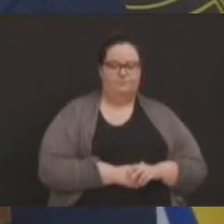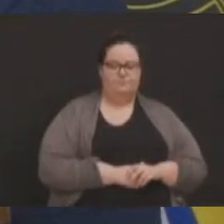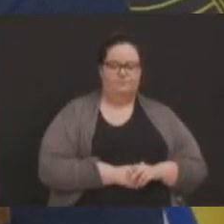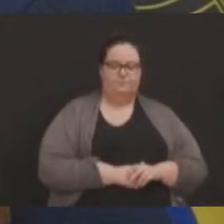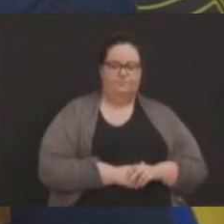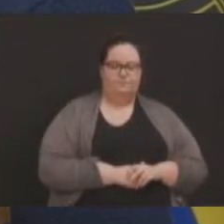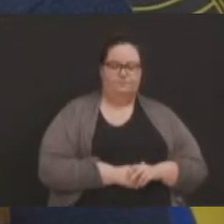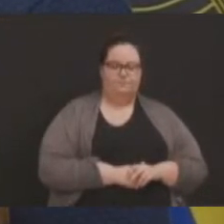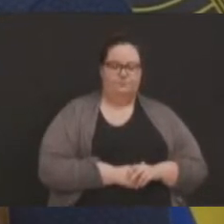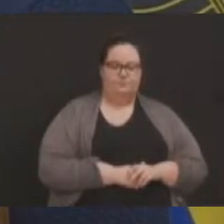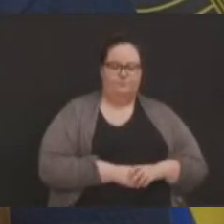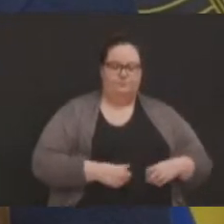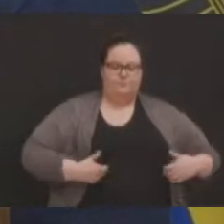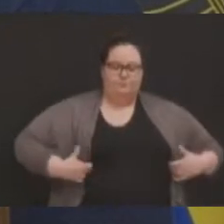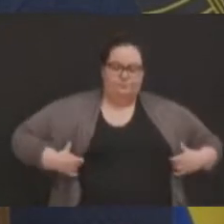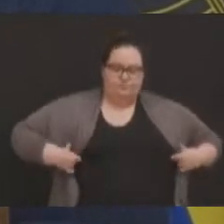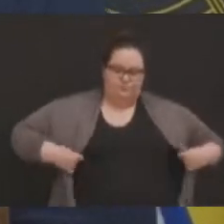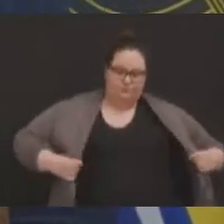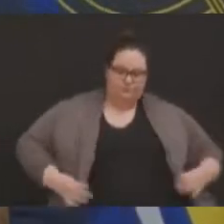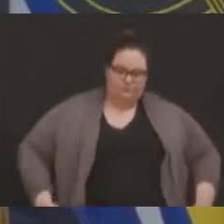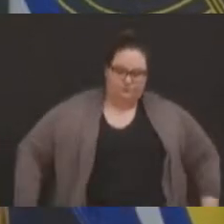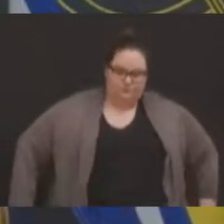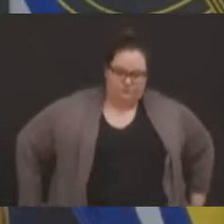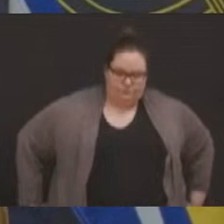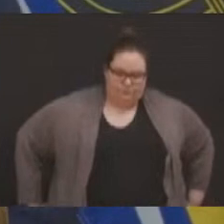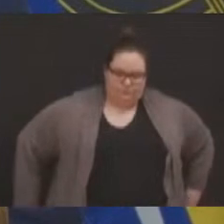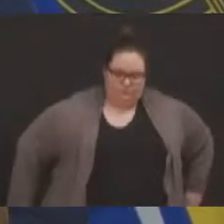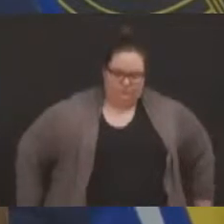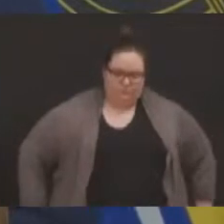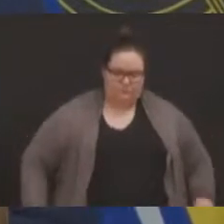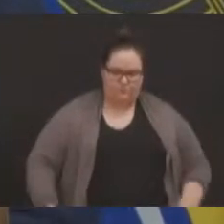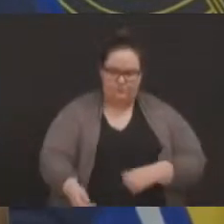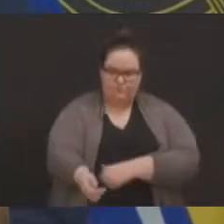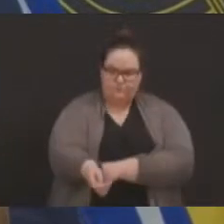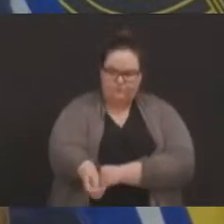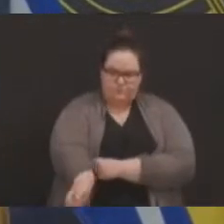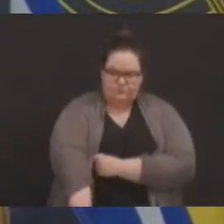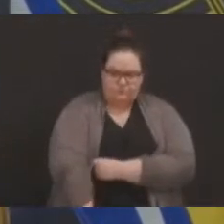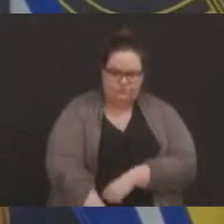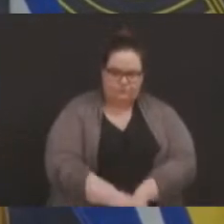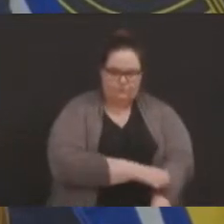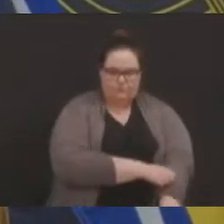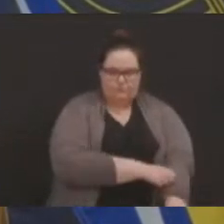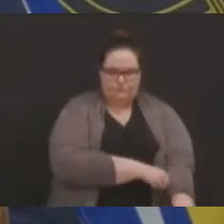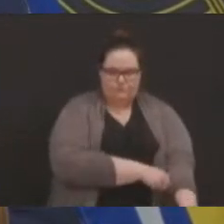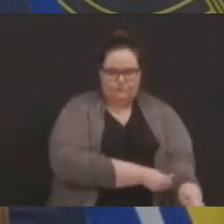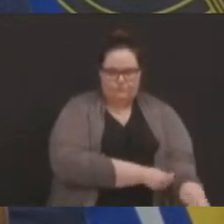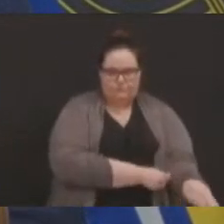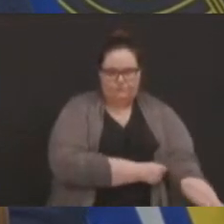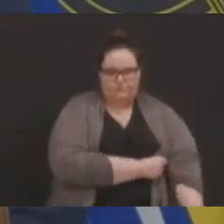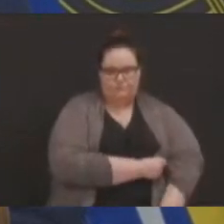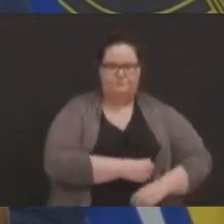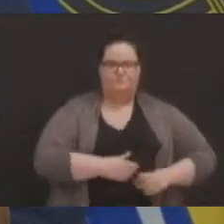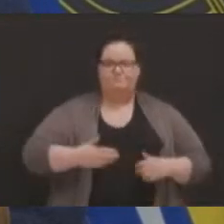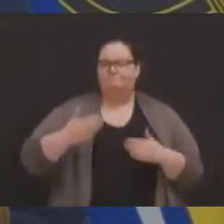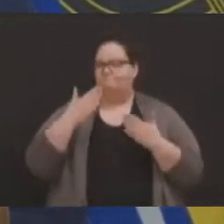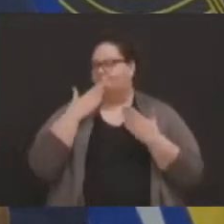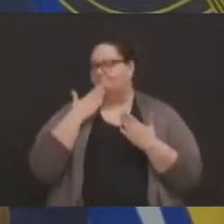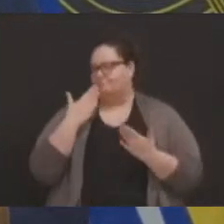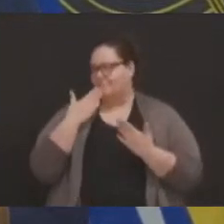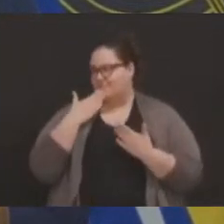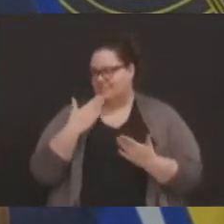Thank you, Dr. Russell. Merci, Dr. Russell. Not only is public health contact tracing